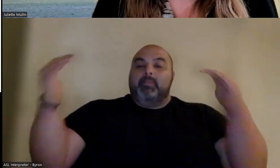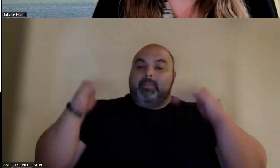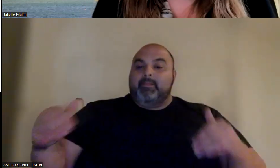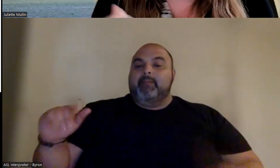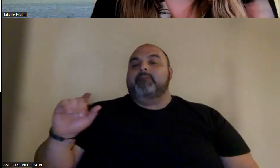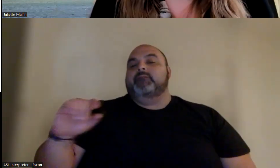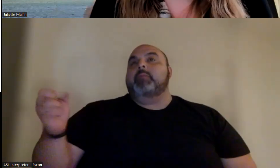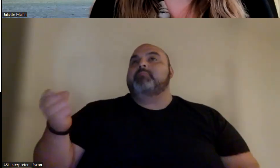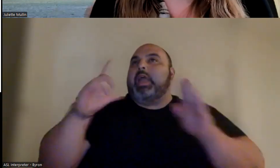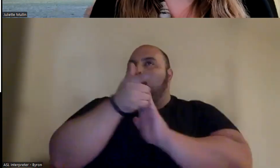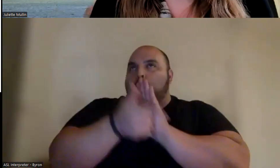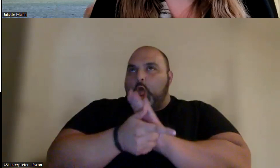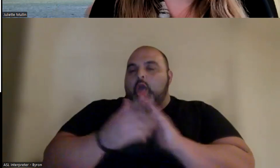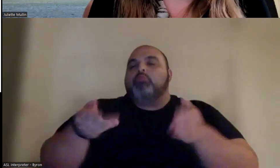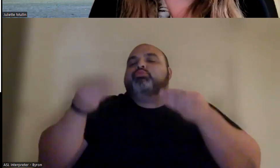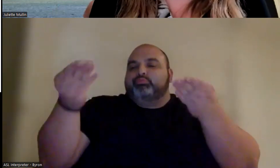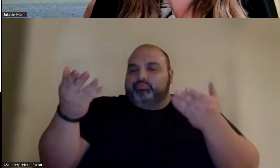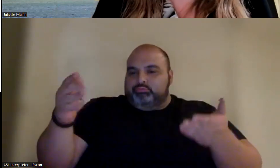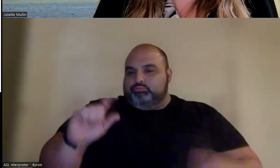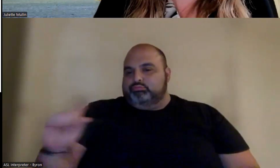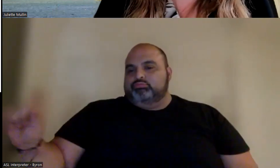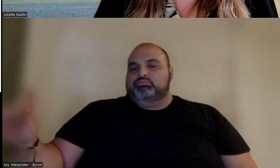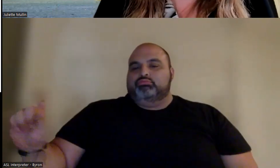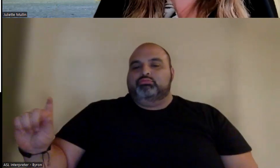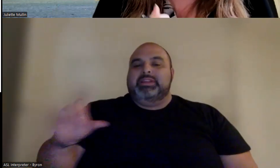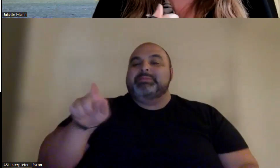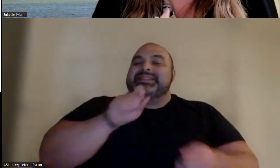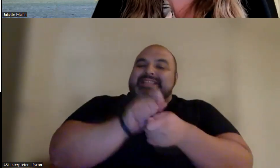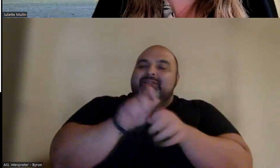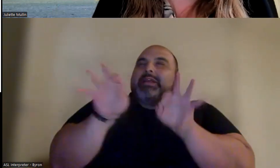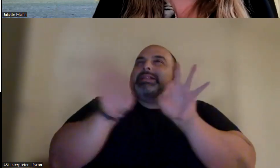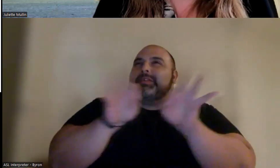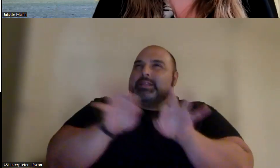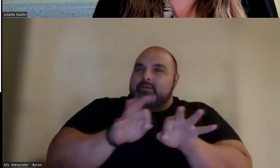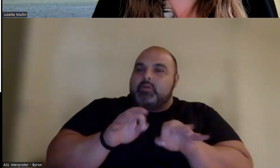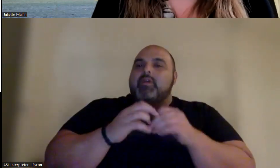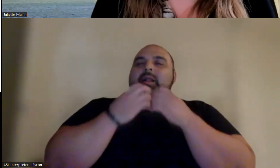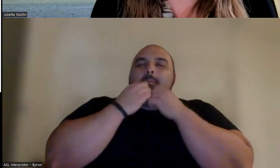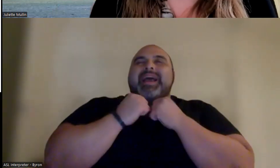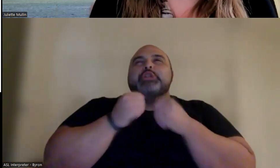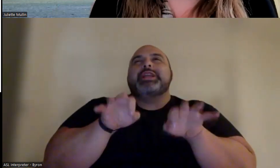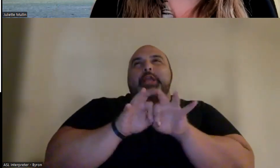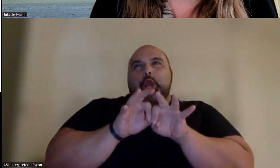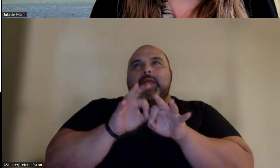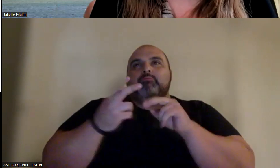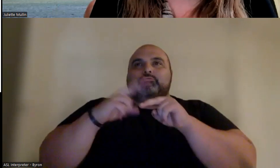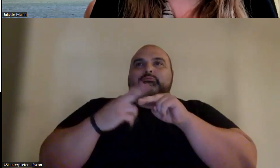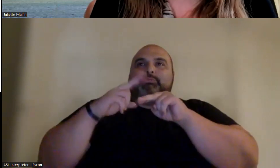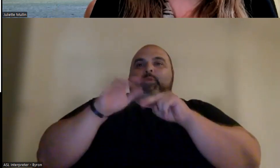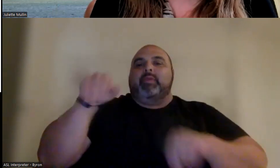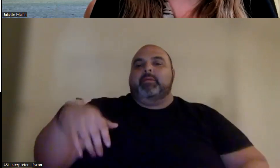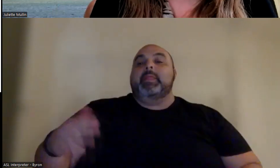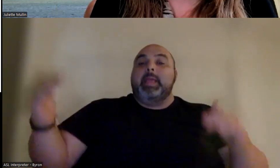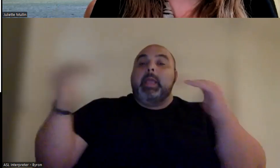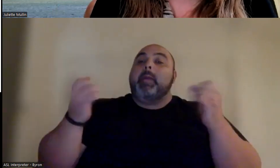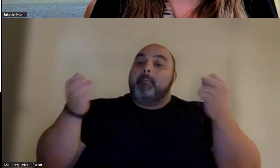actually provide specific definitions of compassionate care that build upon that. And many